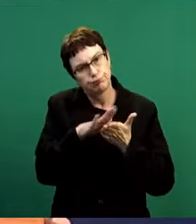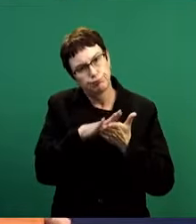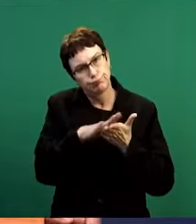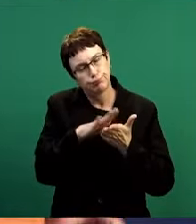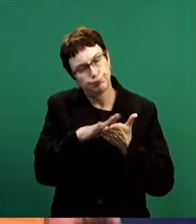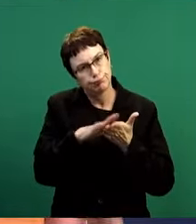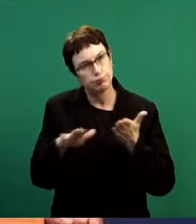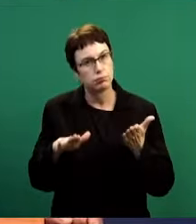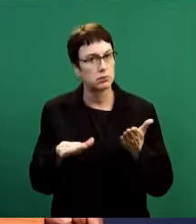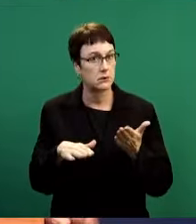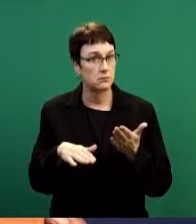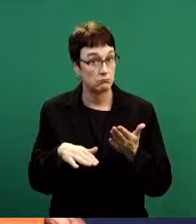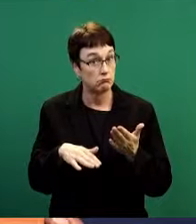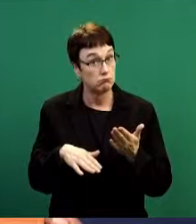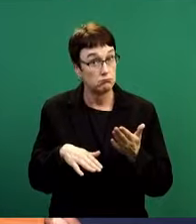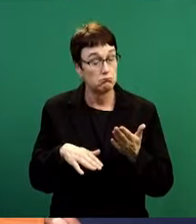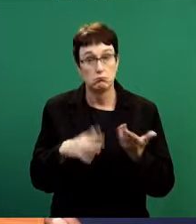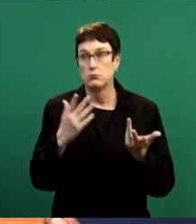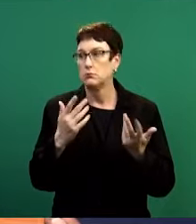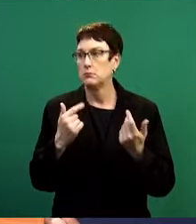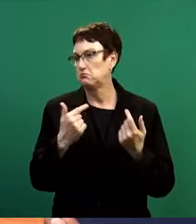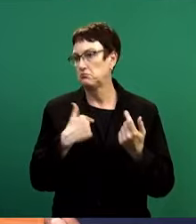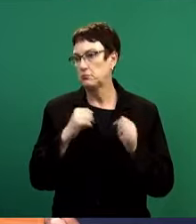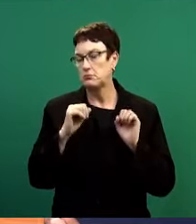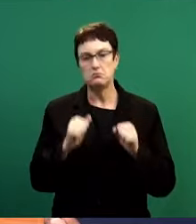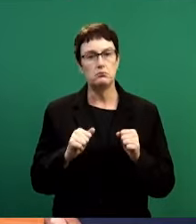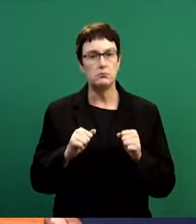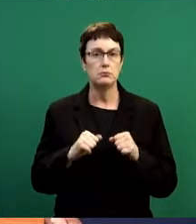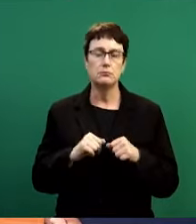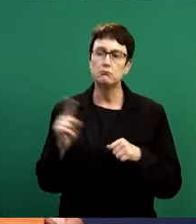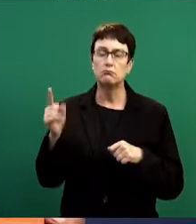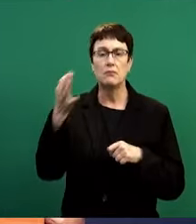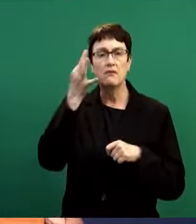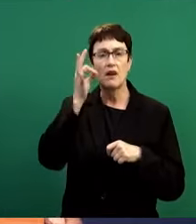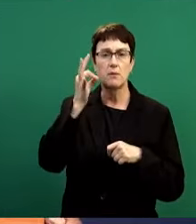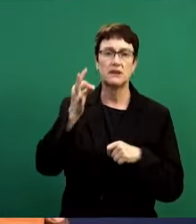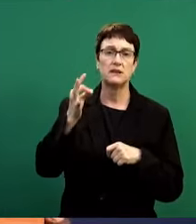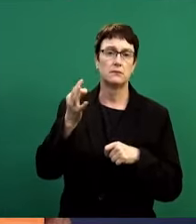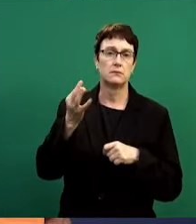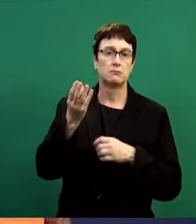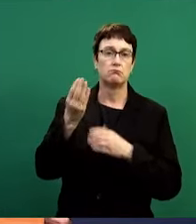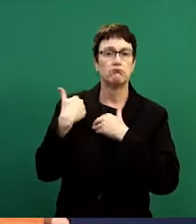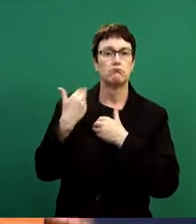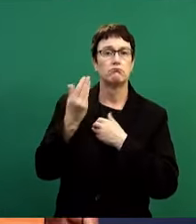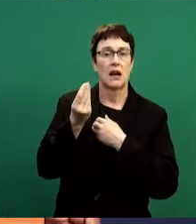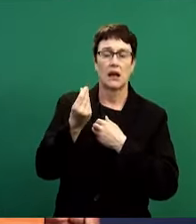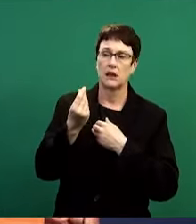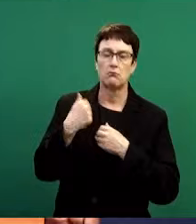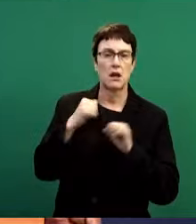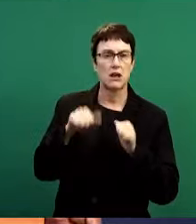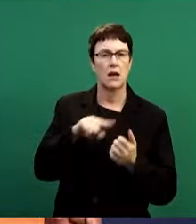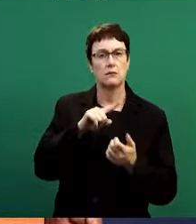write a check to the Treasury, says, here is your money.